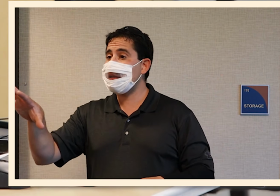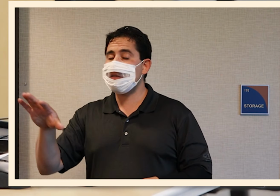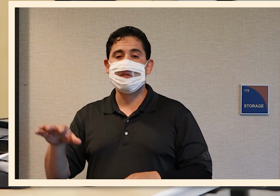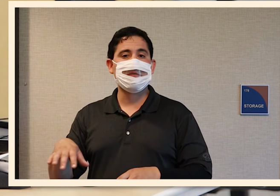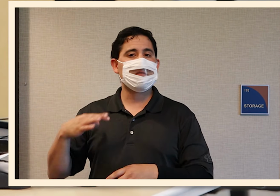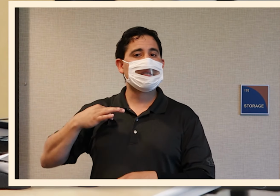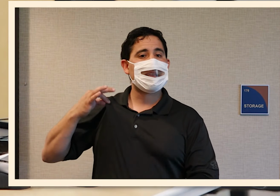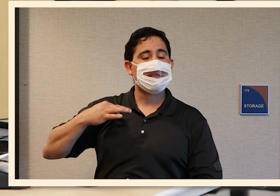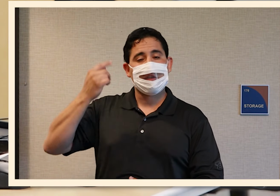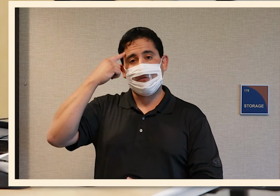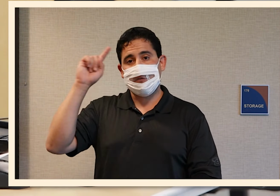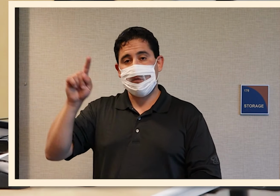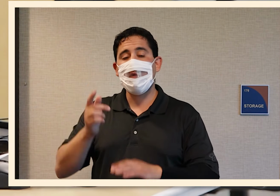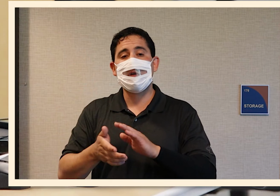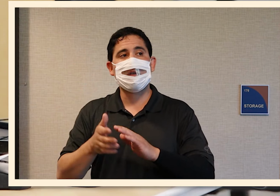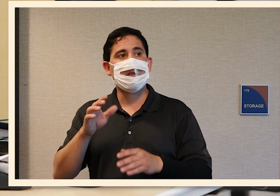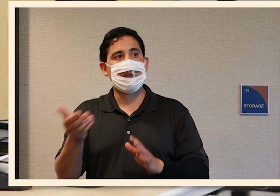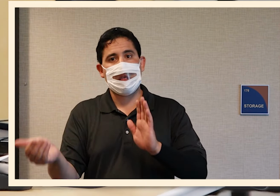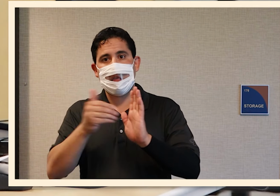in November of 2022.